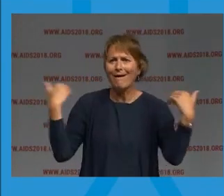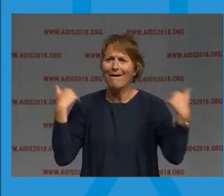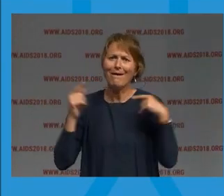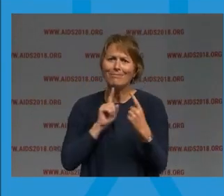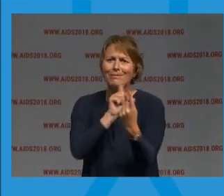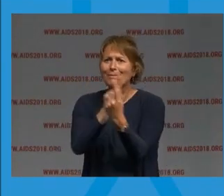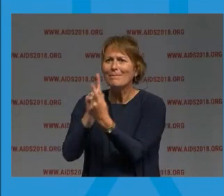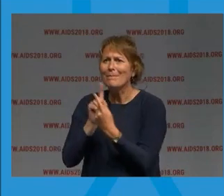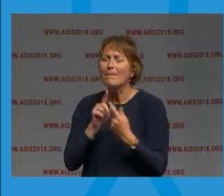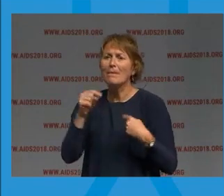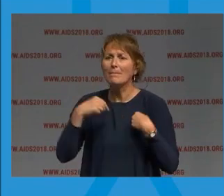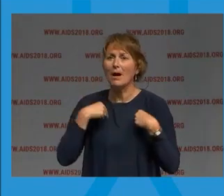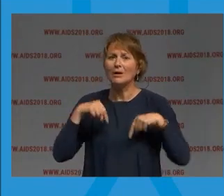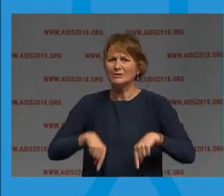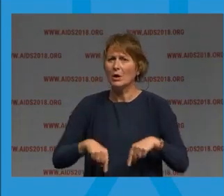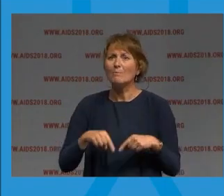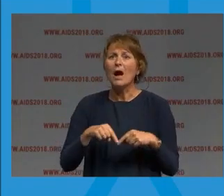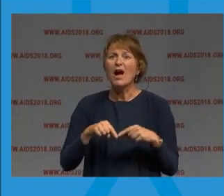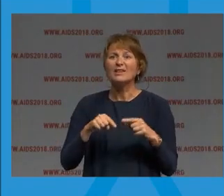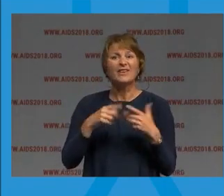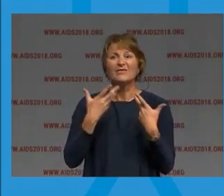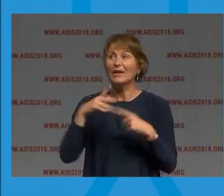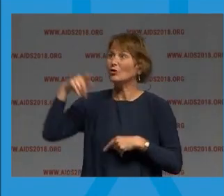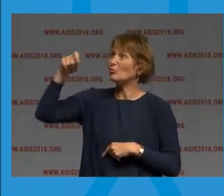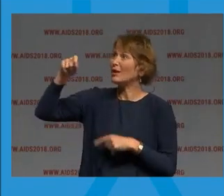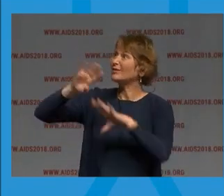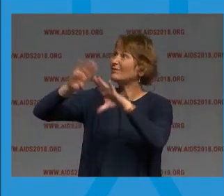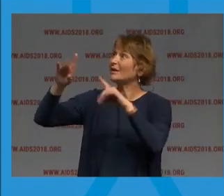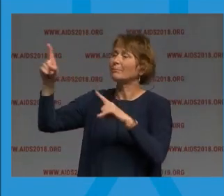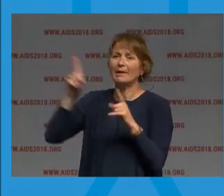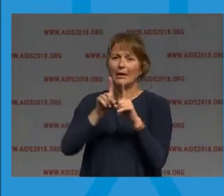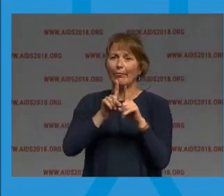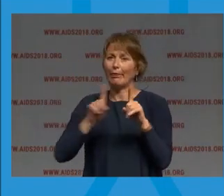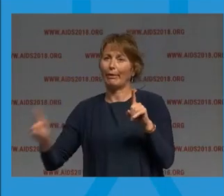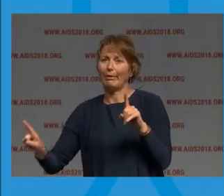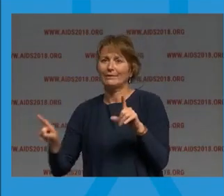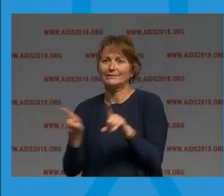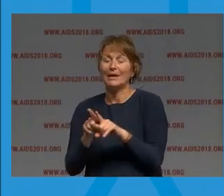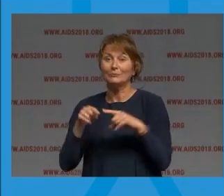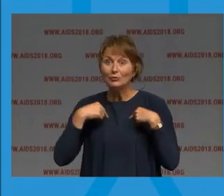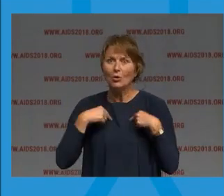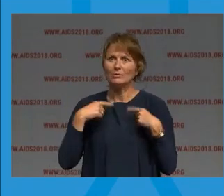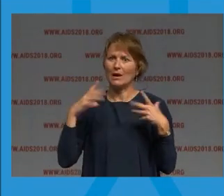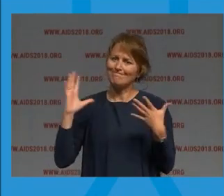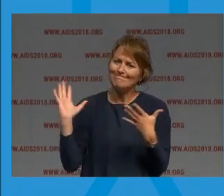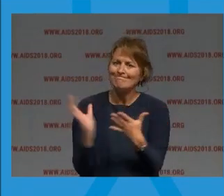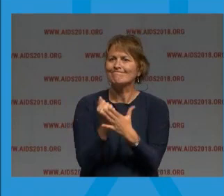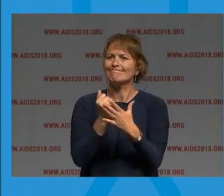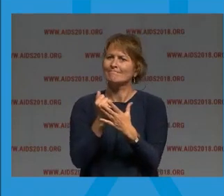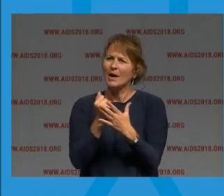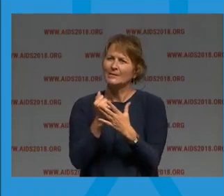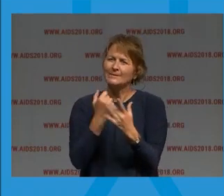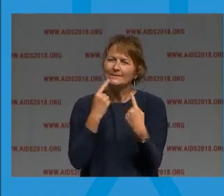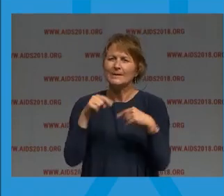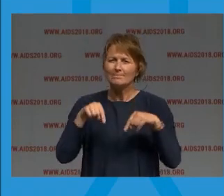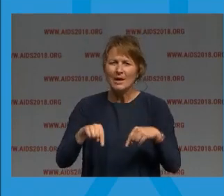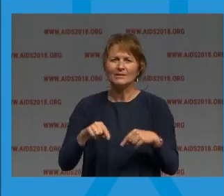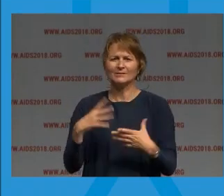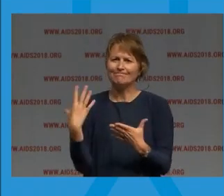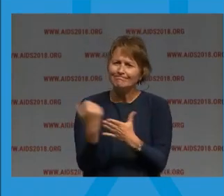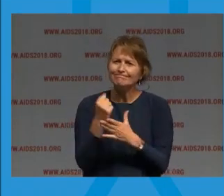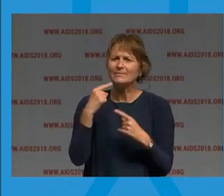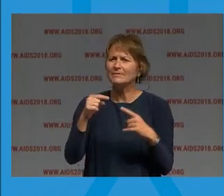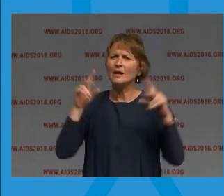social capital, like with any capital, you have to spend it. So you have to spend it talking about difficult